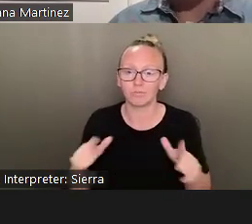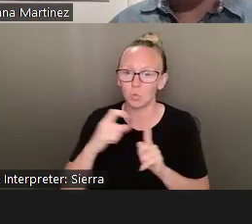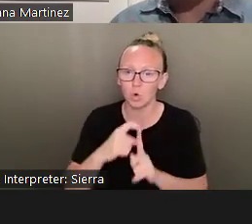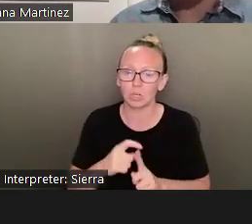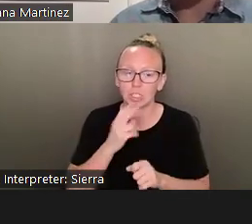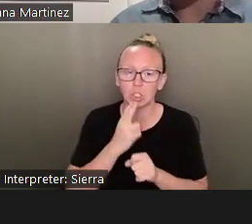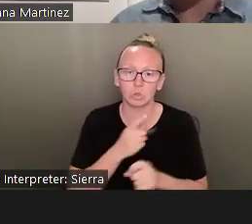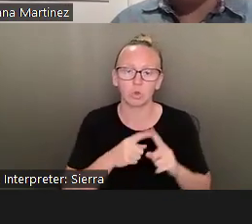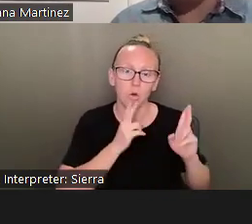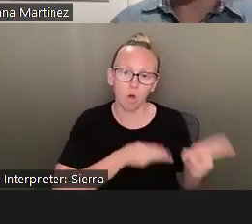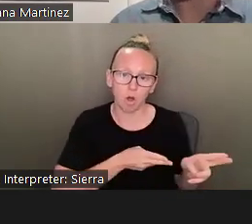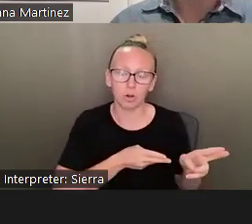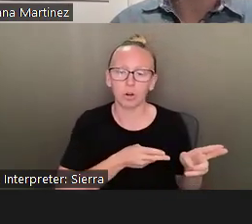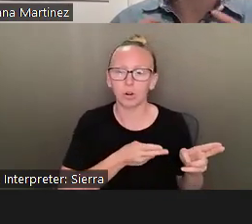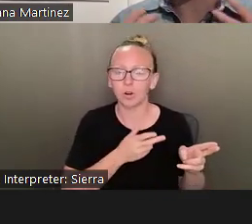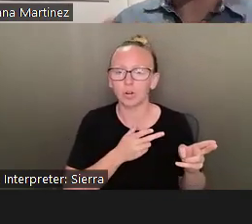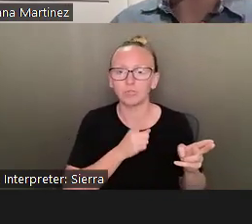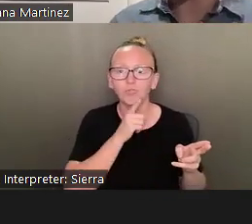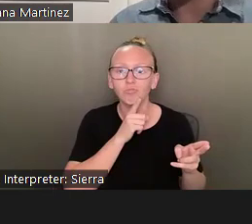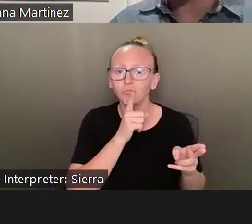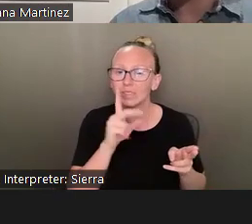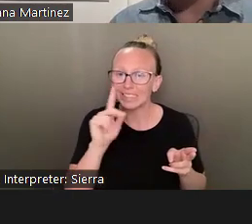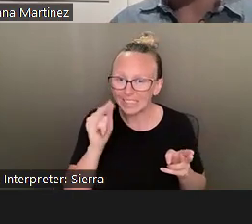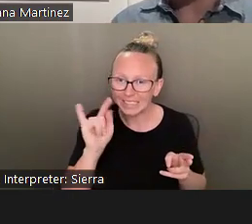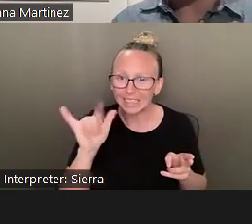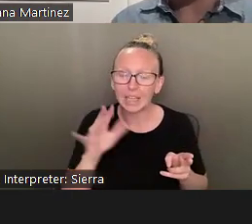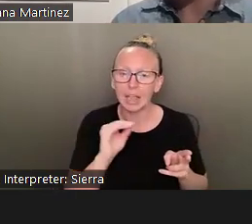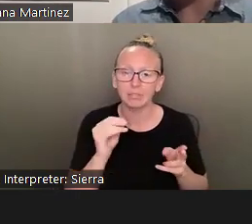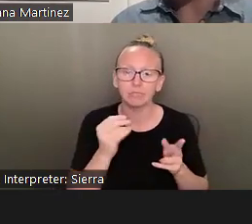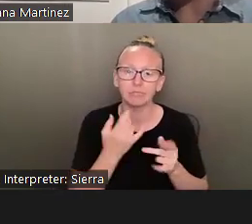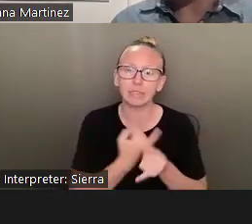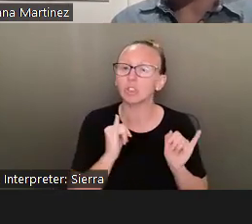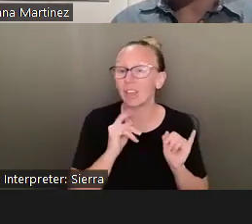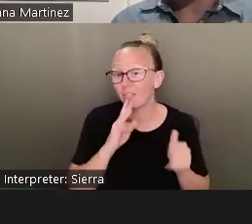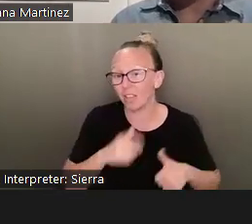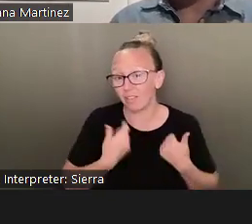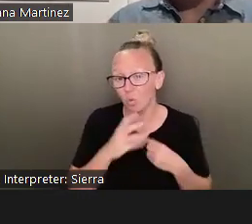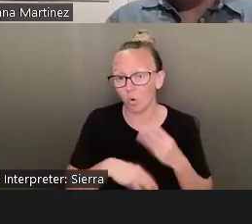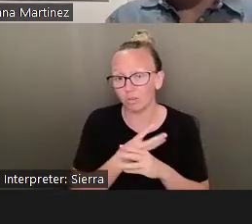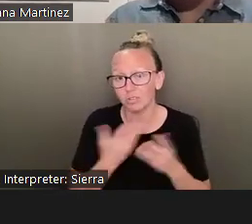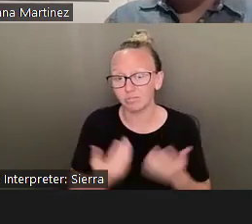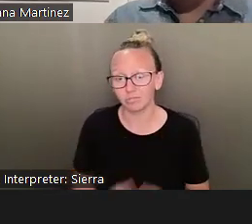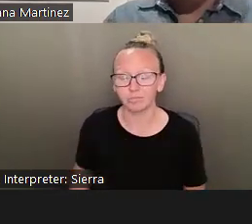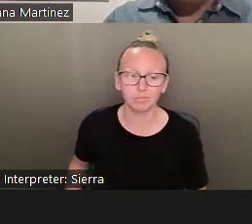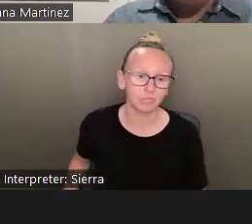the inherent dignity and agency of the living world, right?